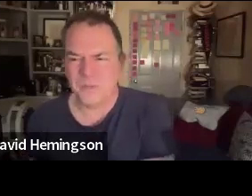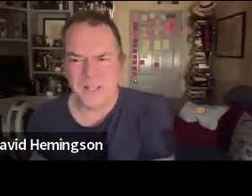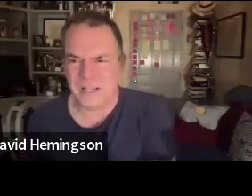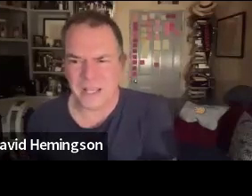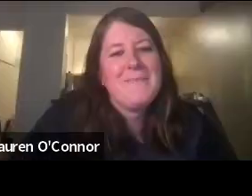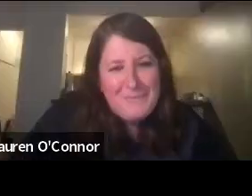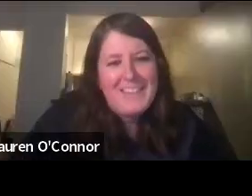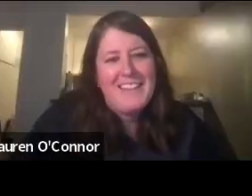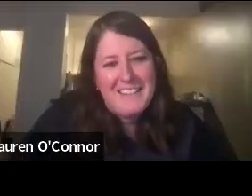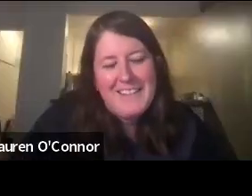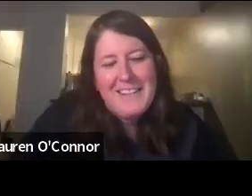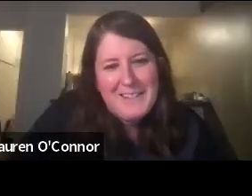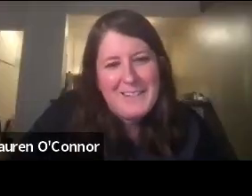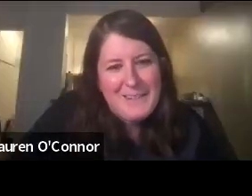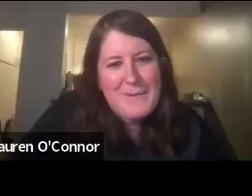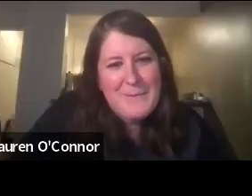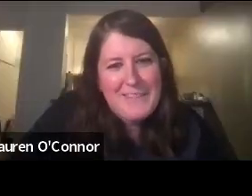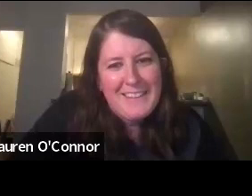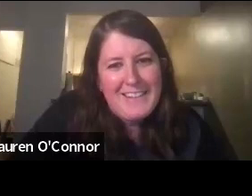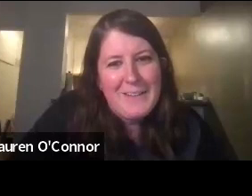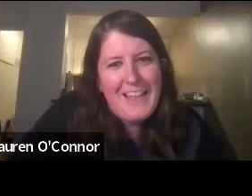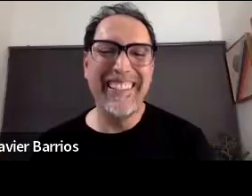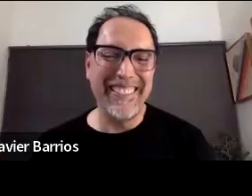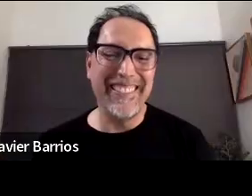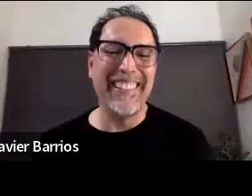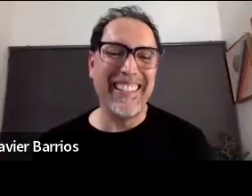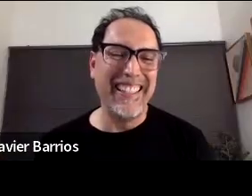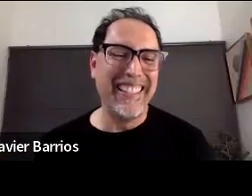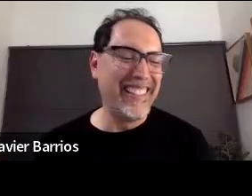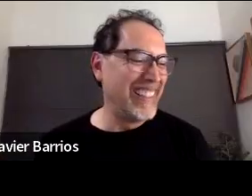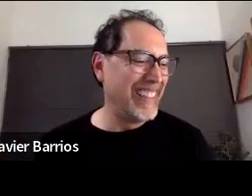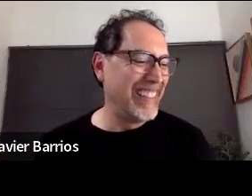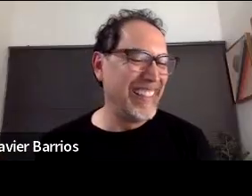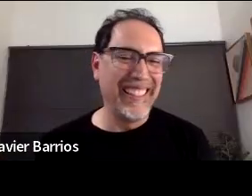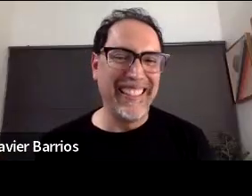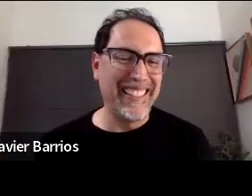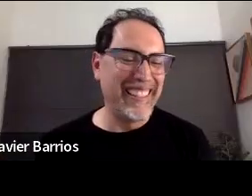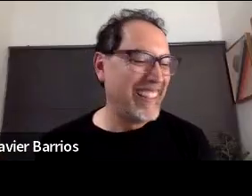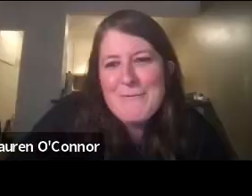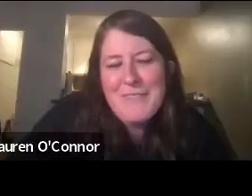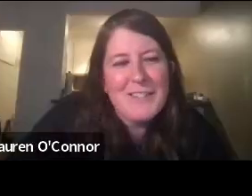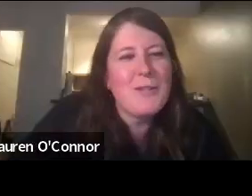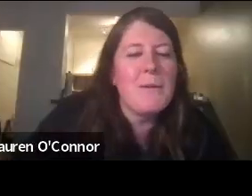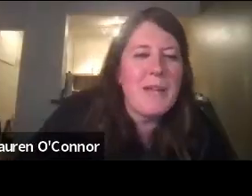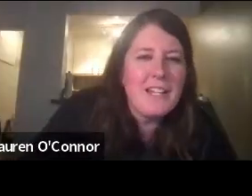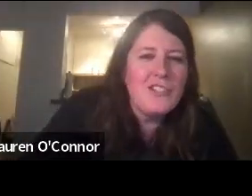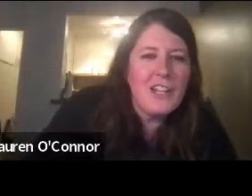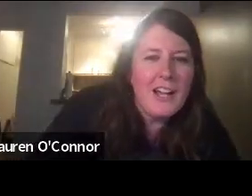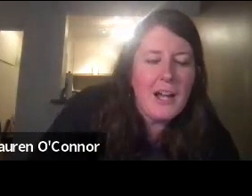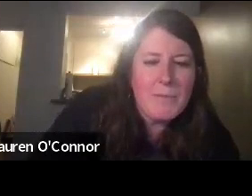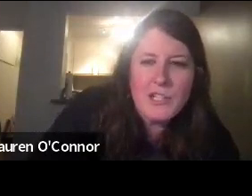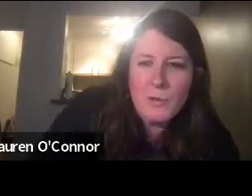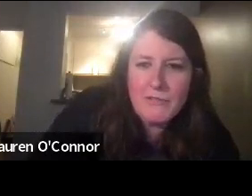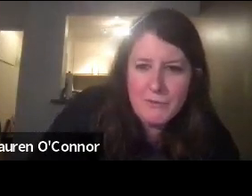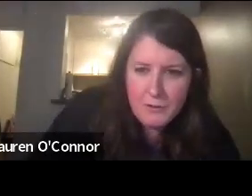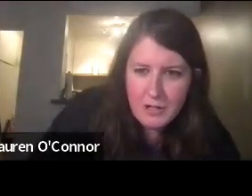know, you'd be immediately like, this is terrible, you know. Yeah. Most bullshit ever. Yeah, it is the most So